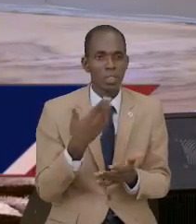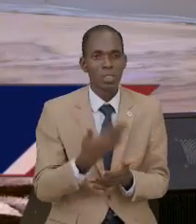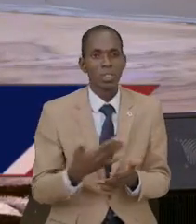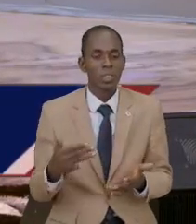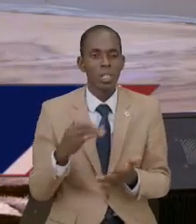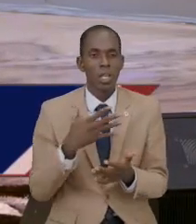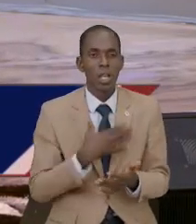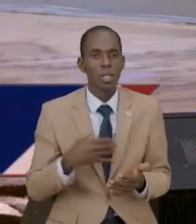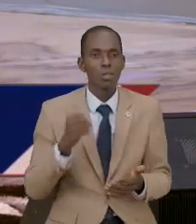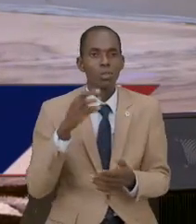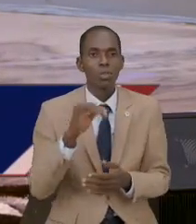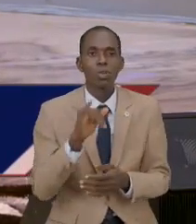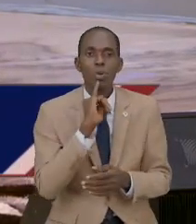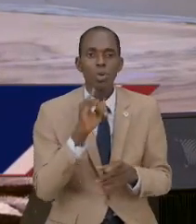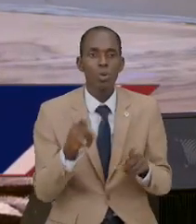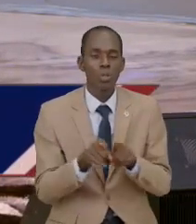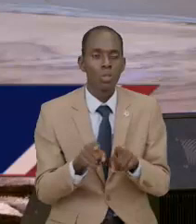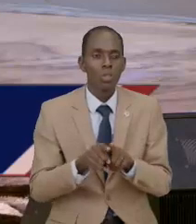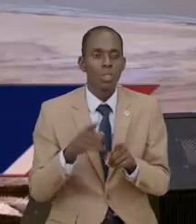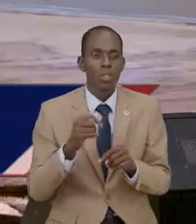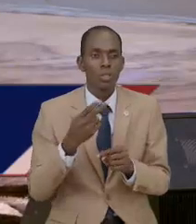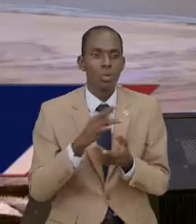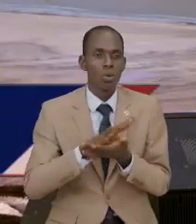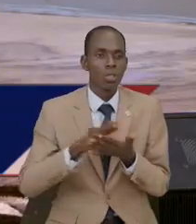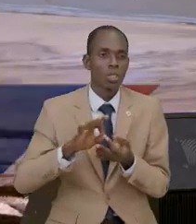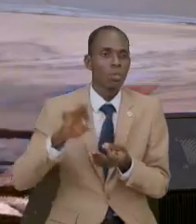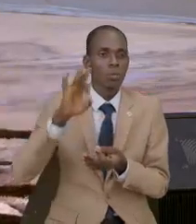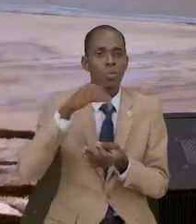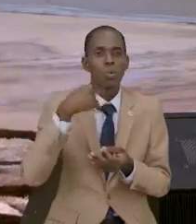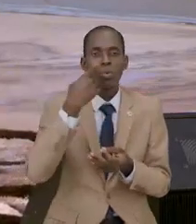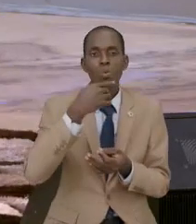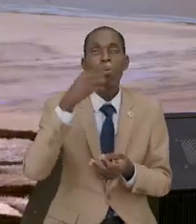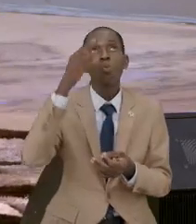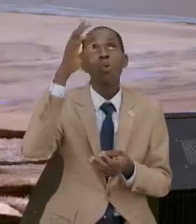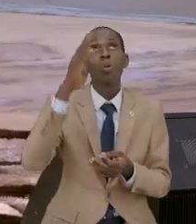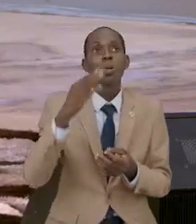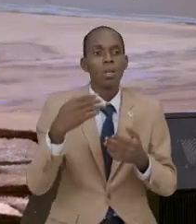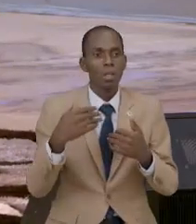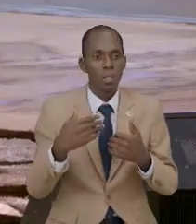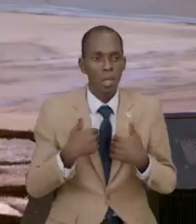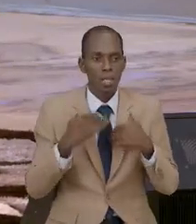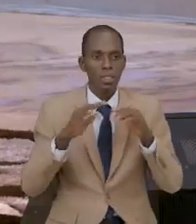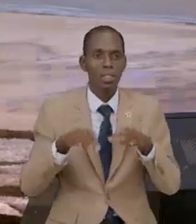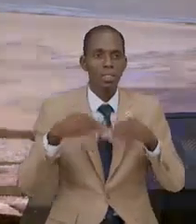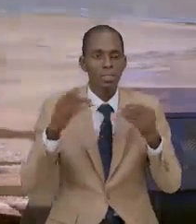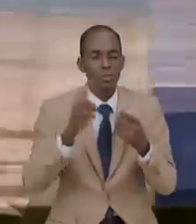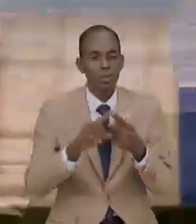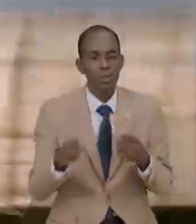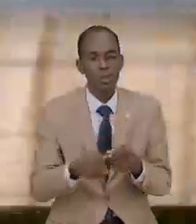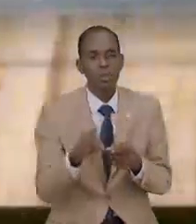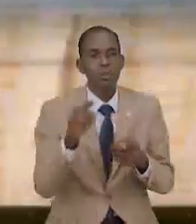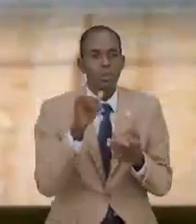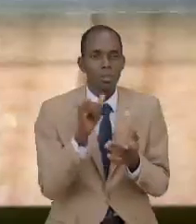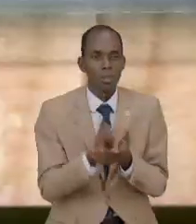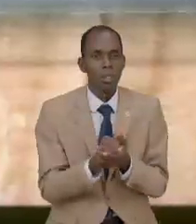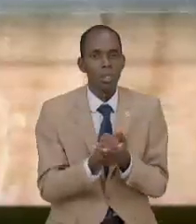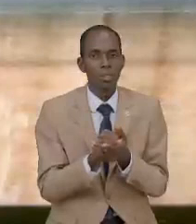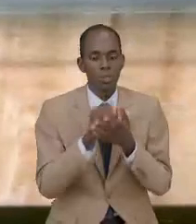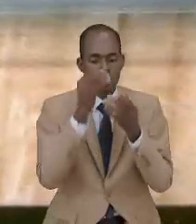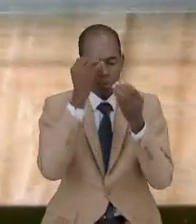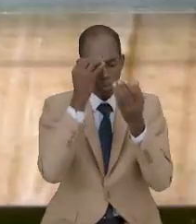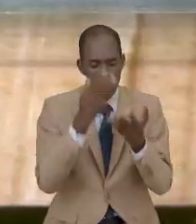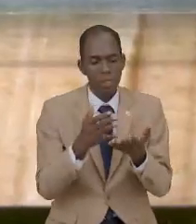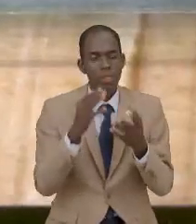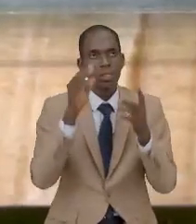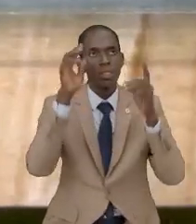So also is the Holy Ghost, whom God has given to them that